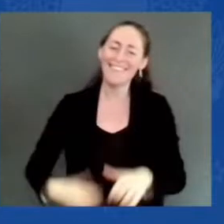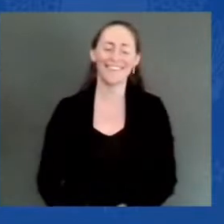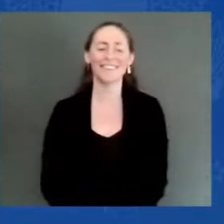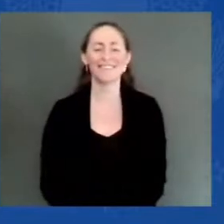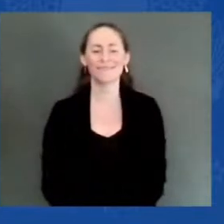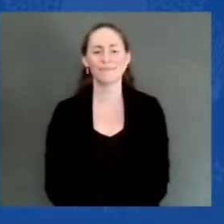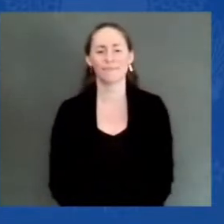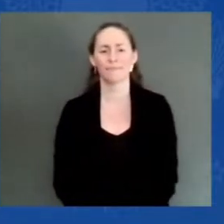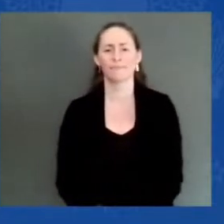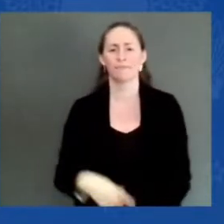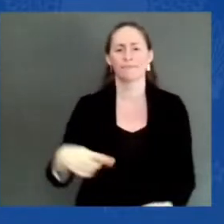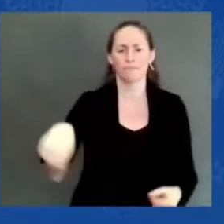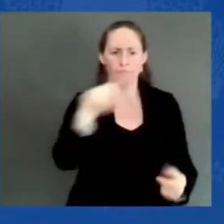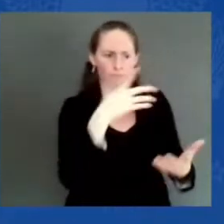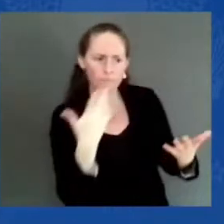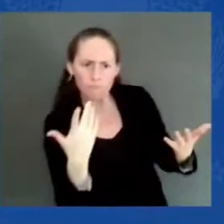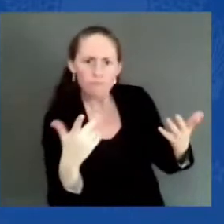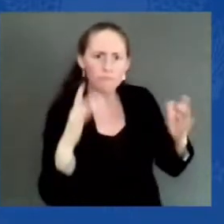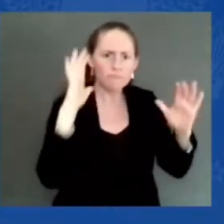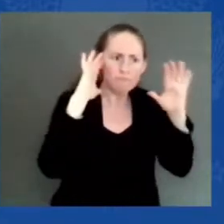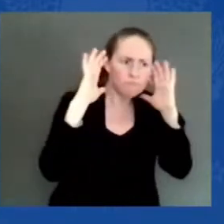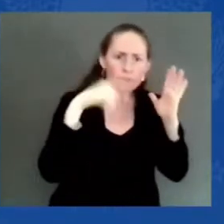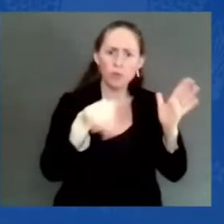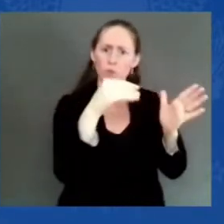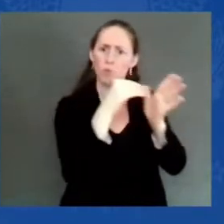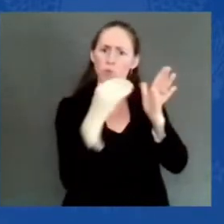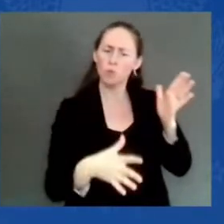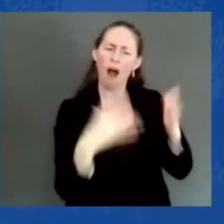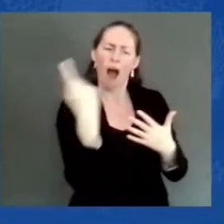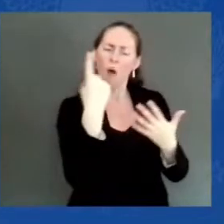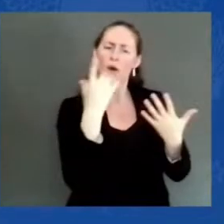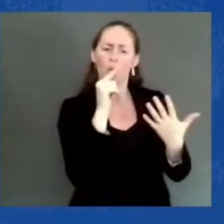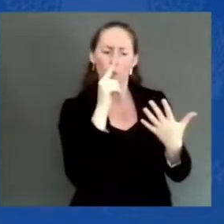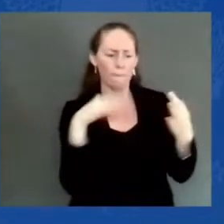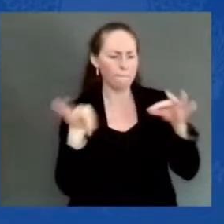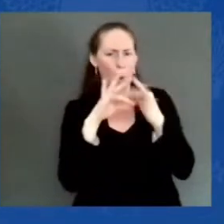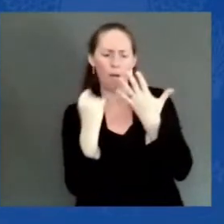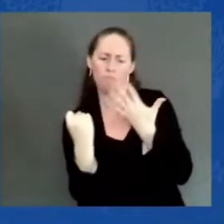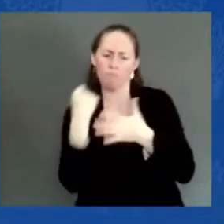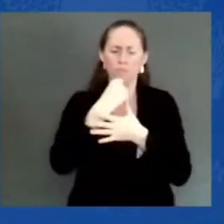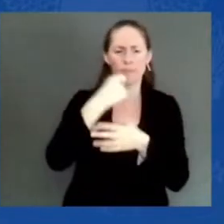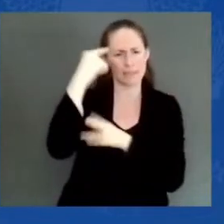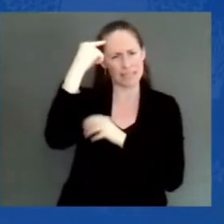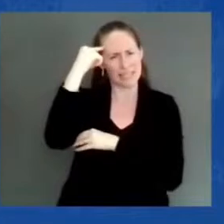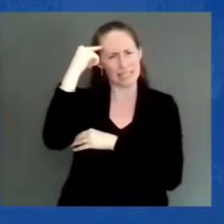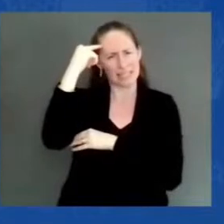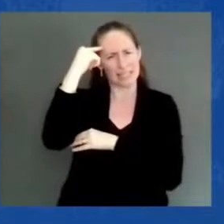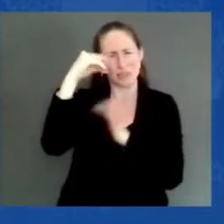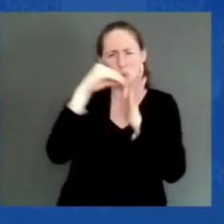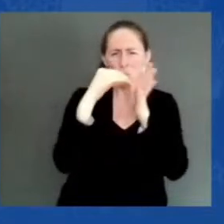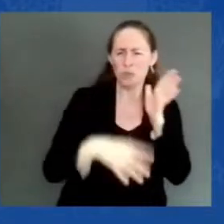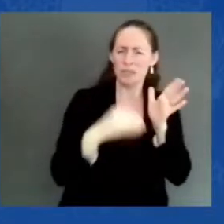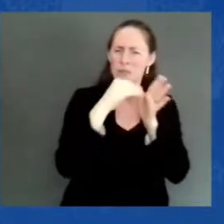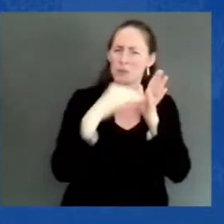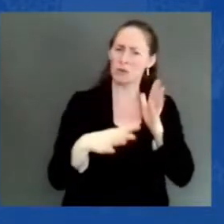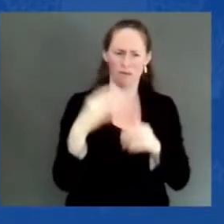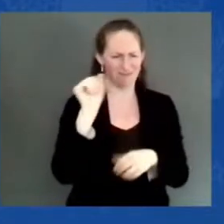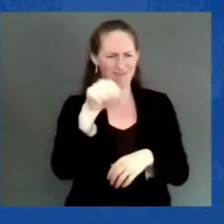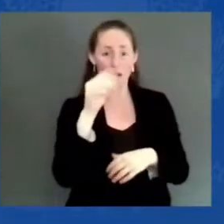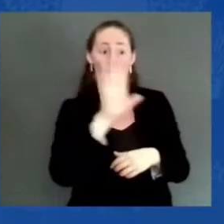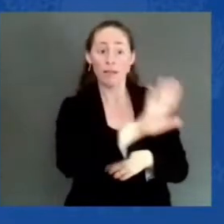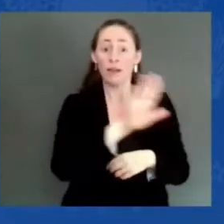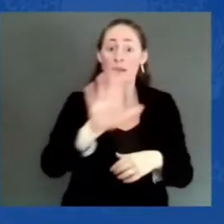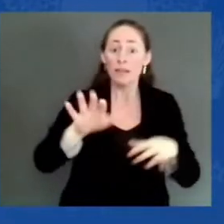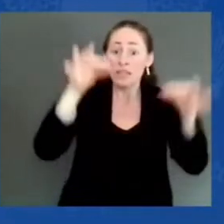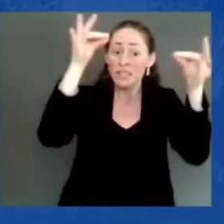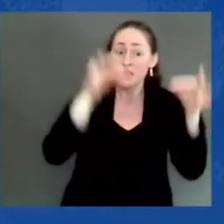first. I just couldn't agree more with what they both said. And that's why today